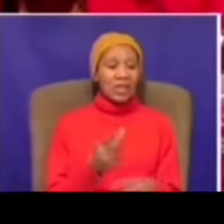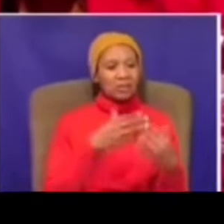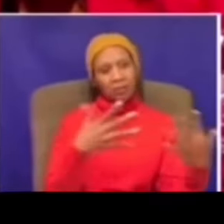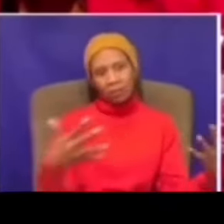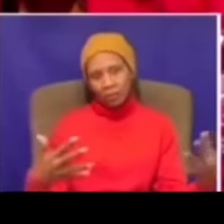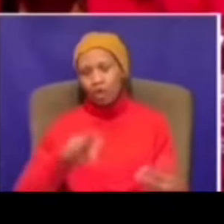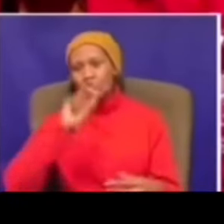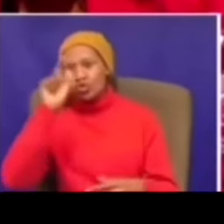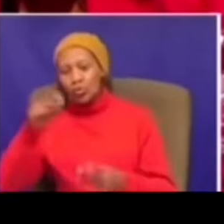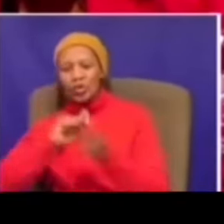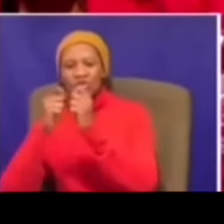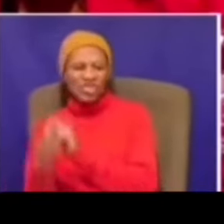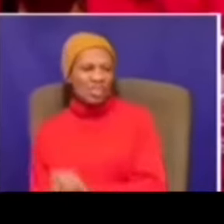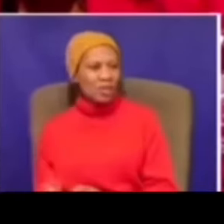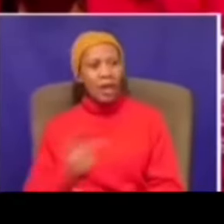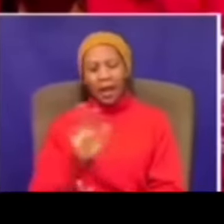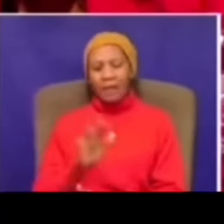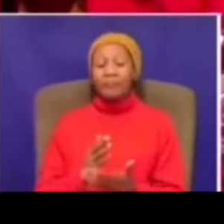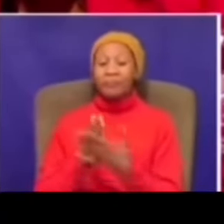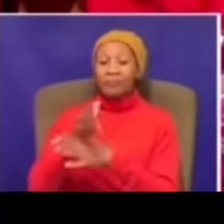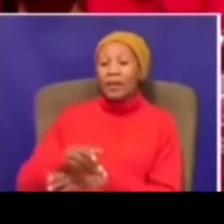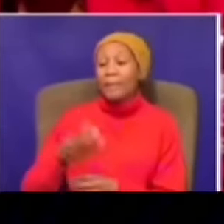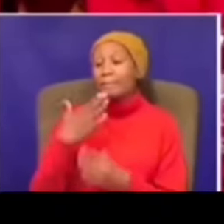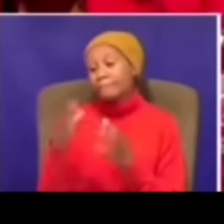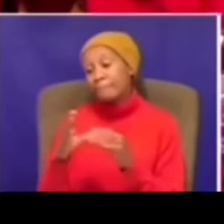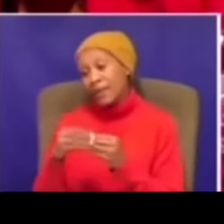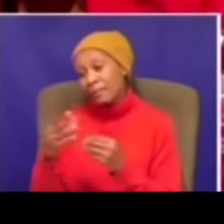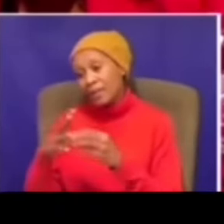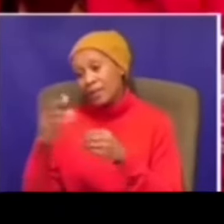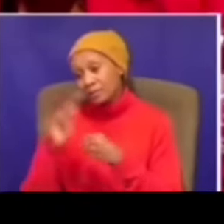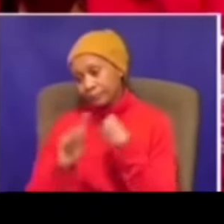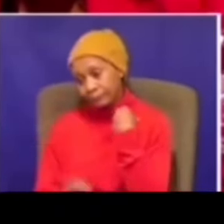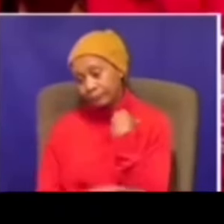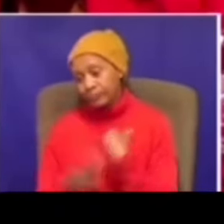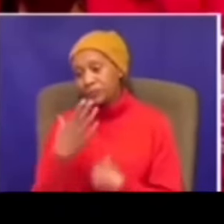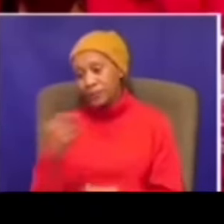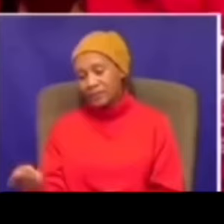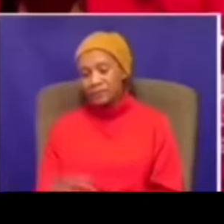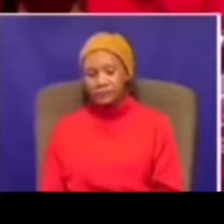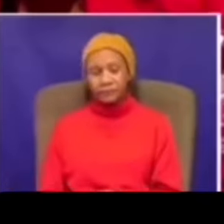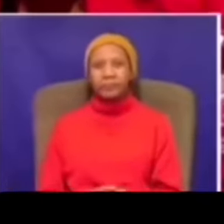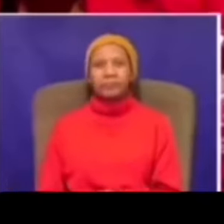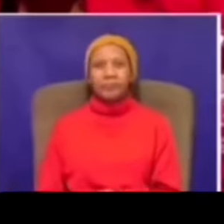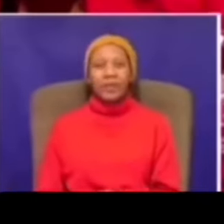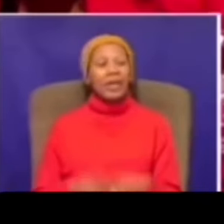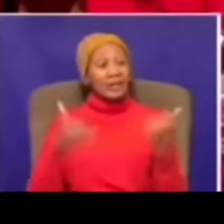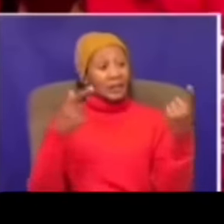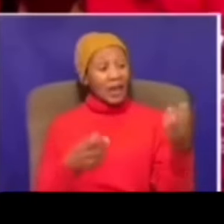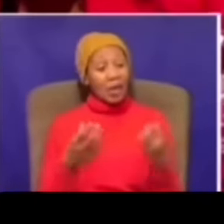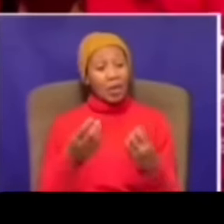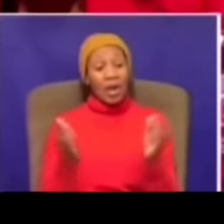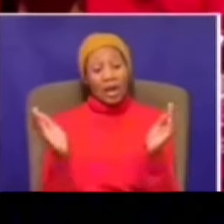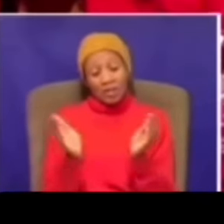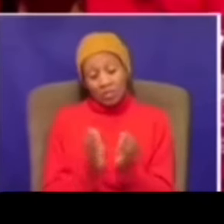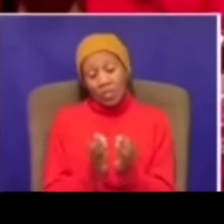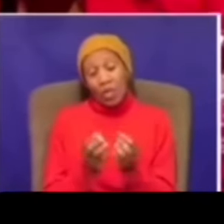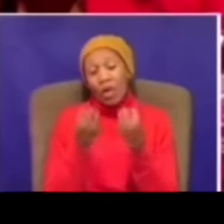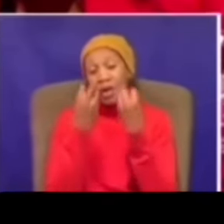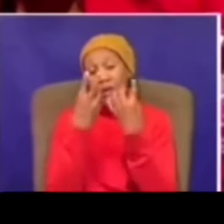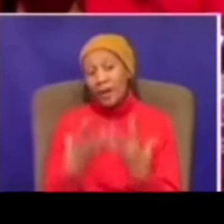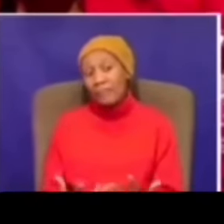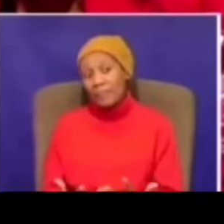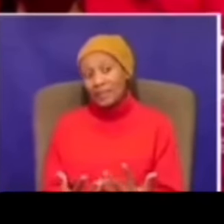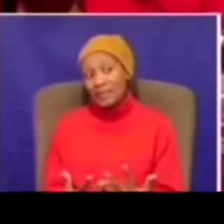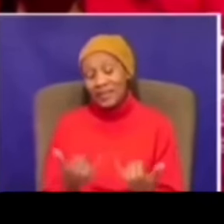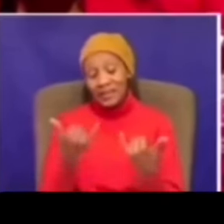So, Honourable Malema, you have to conclude. With the little numbers that you have now, maybe this will